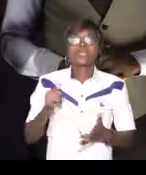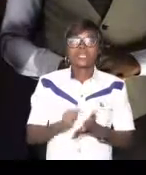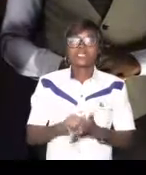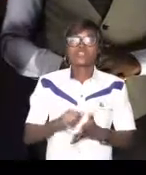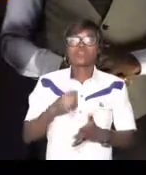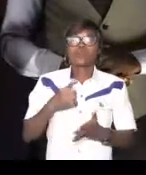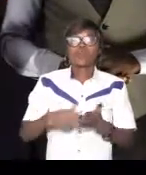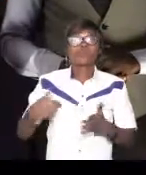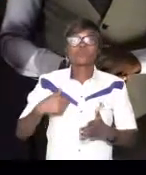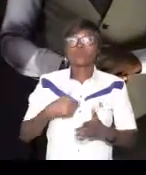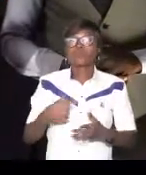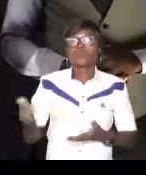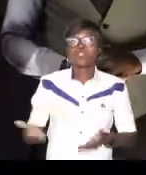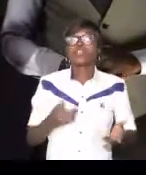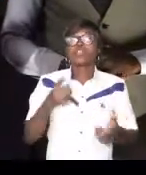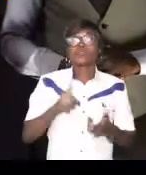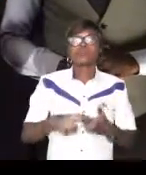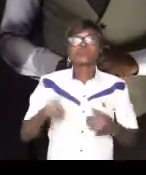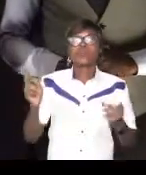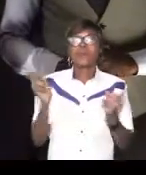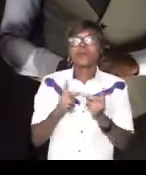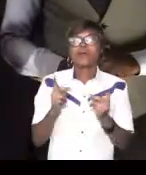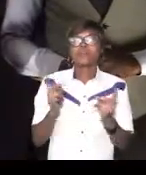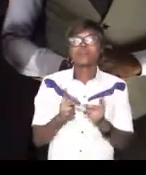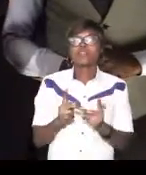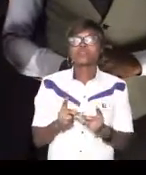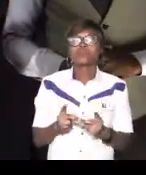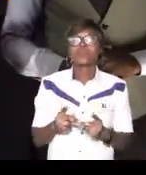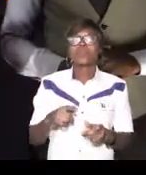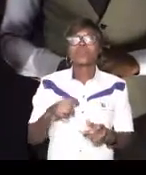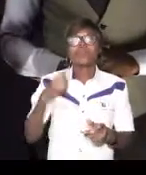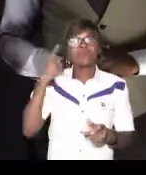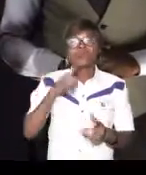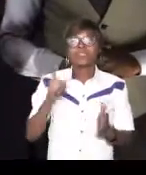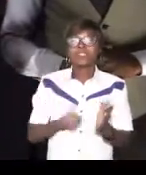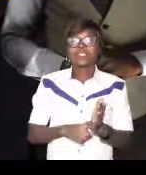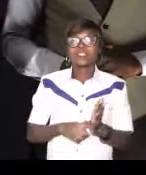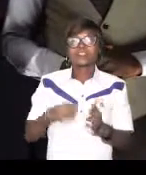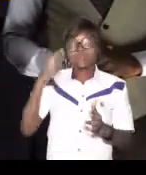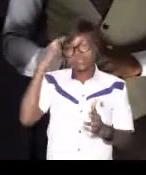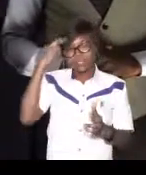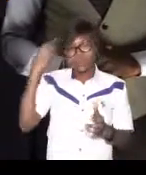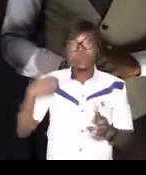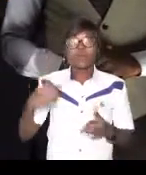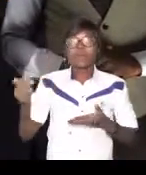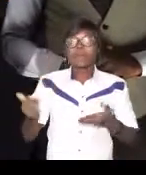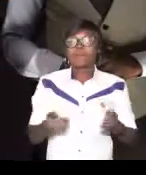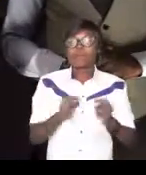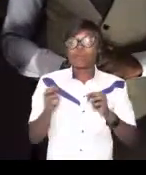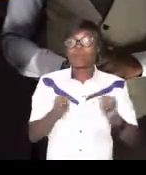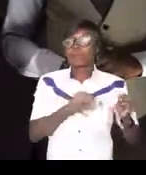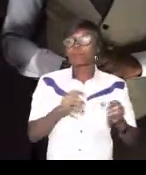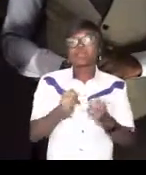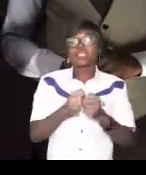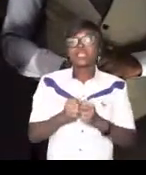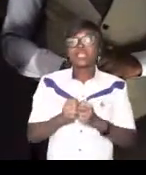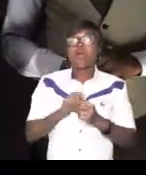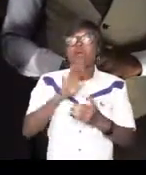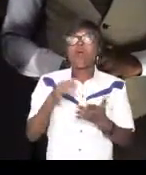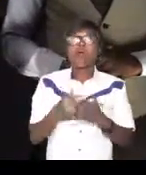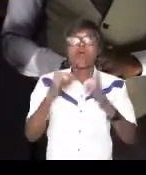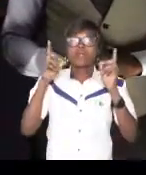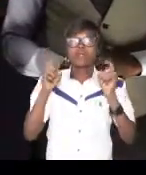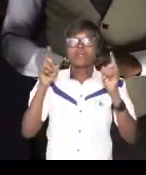what is going to bring you to perfection. And to this end, we have put together a collection of tests for you